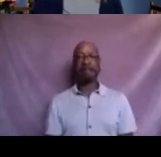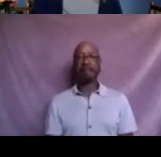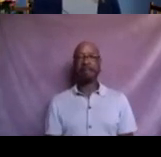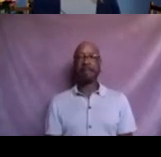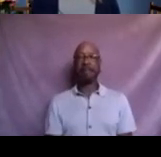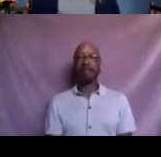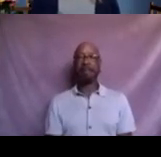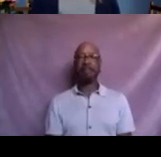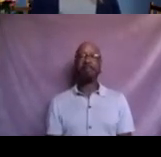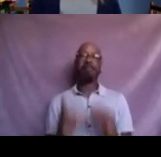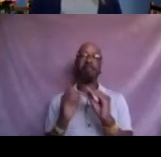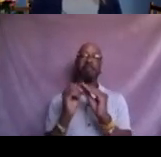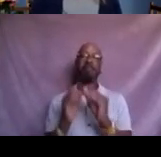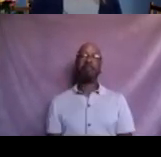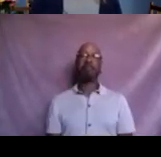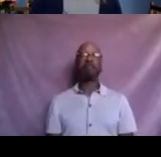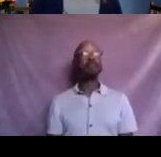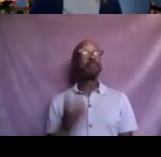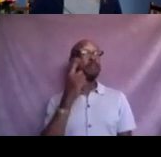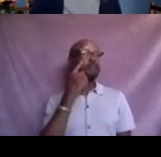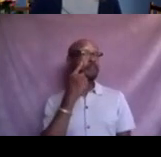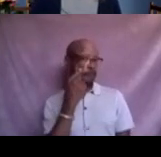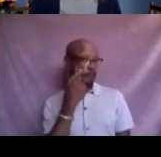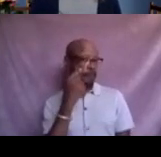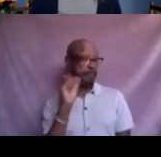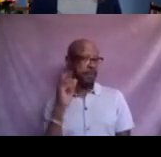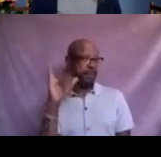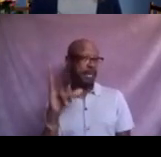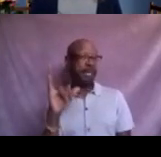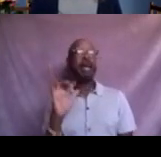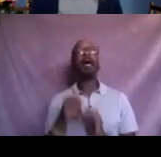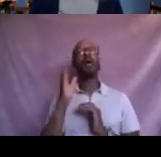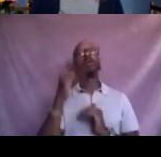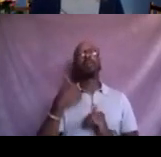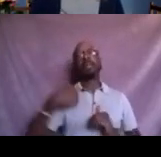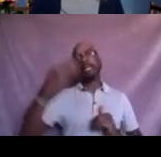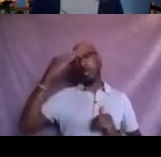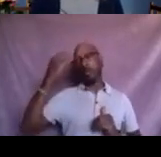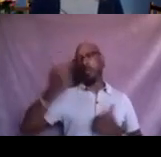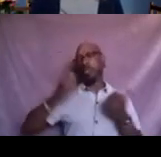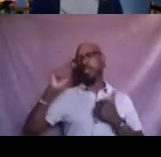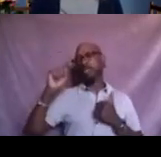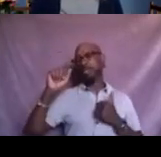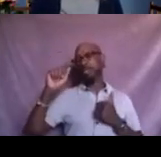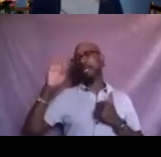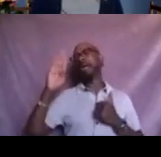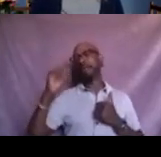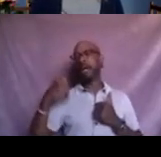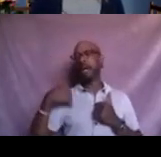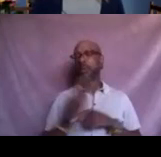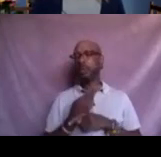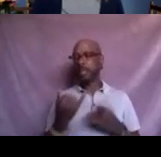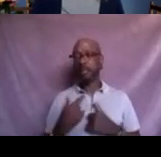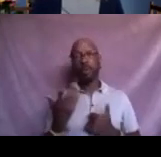one more. I Spy. How would I know which tab I'm on? Go ahead and put your mouse on top